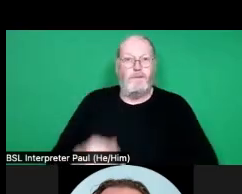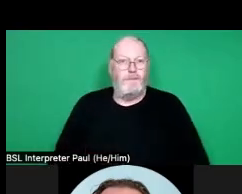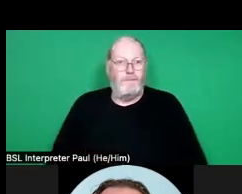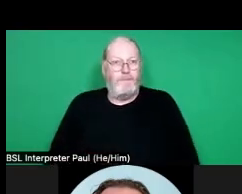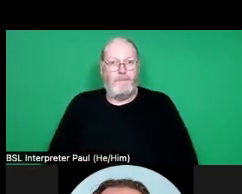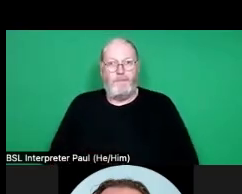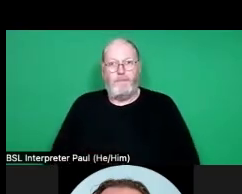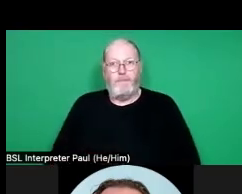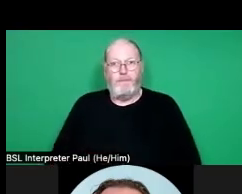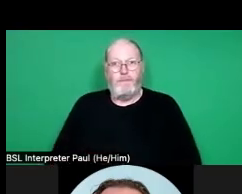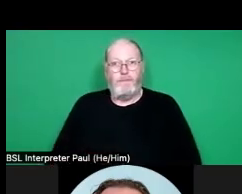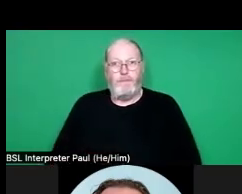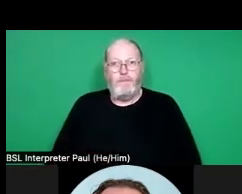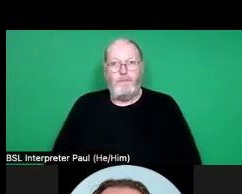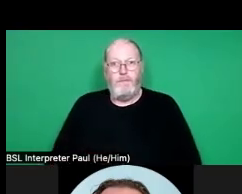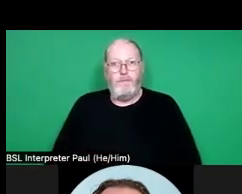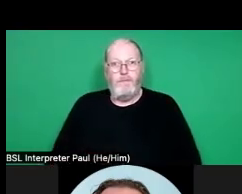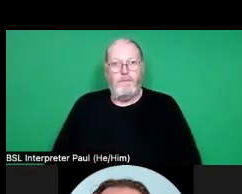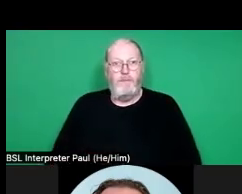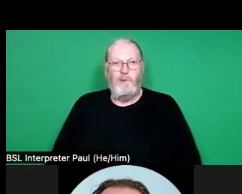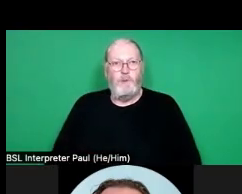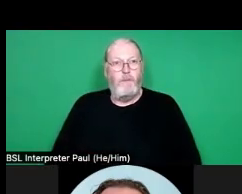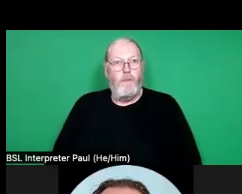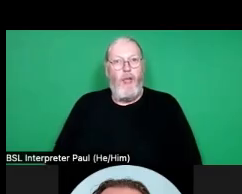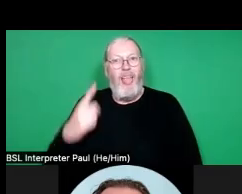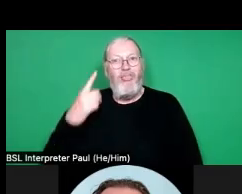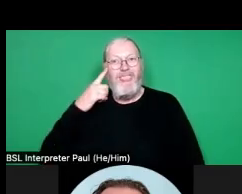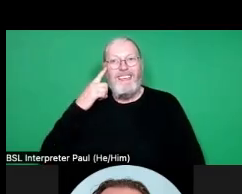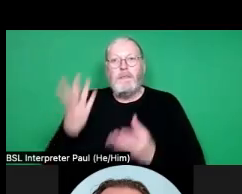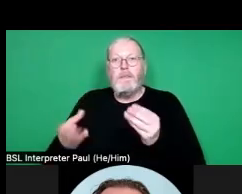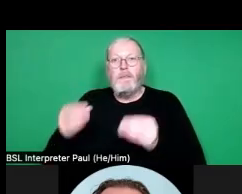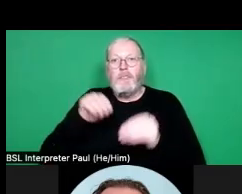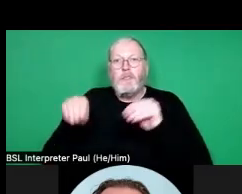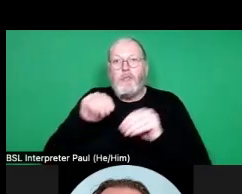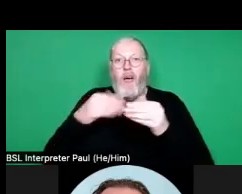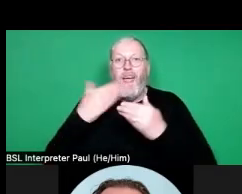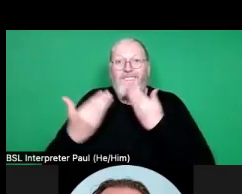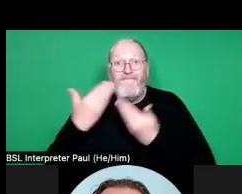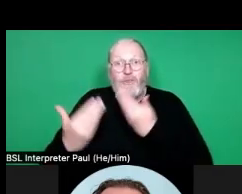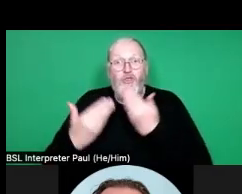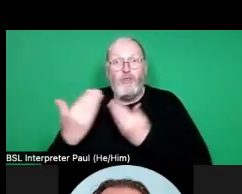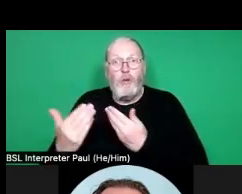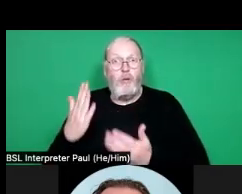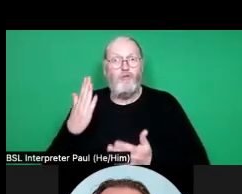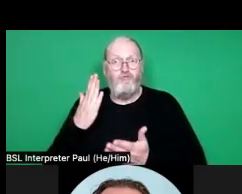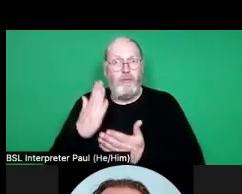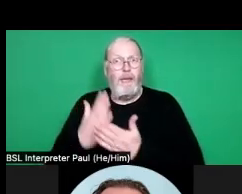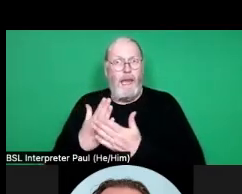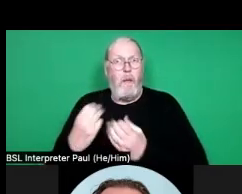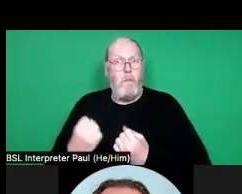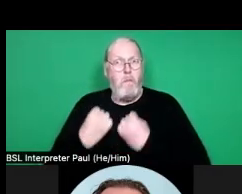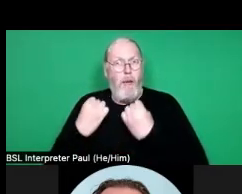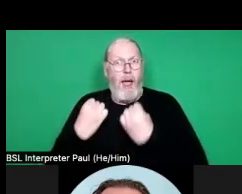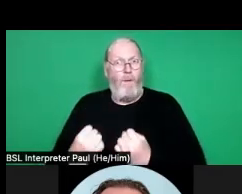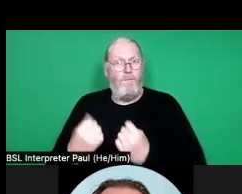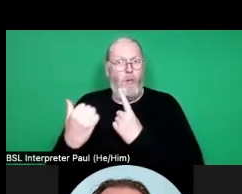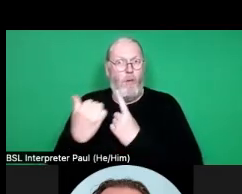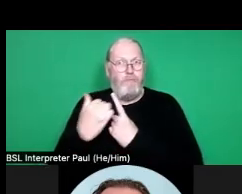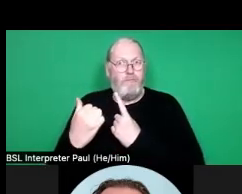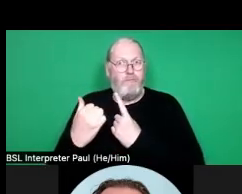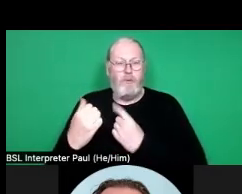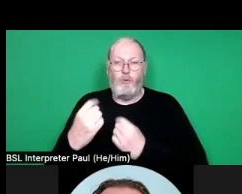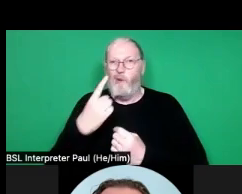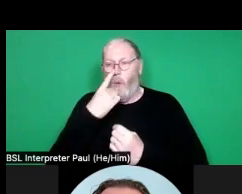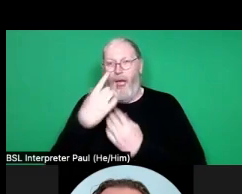I think science fiction is not just entertainment, but it's also a powerful tool for world building and shape our perception